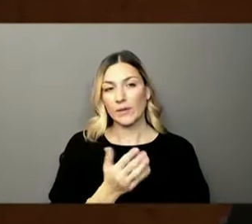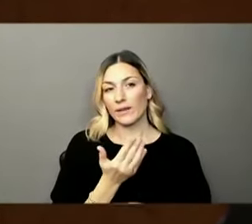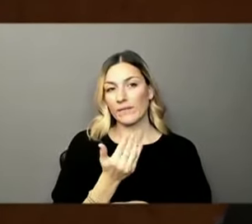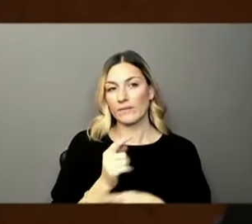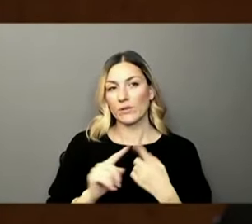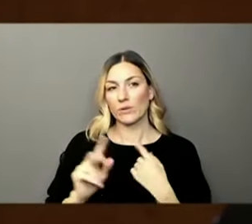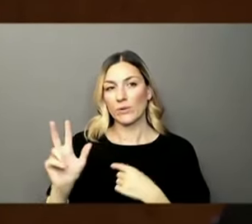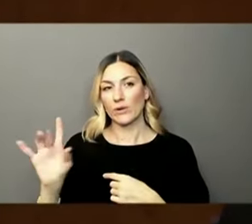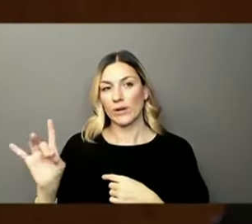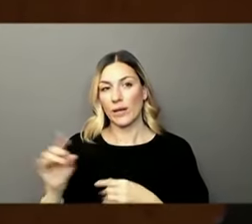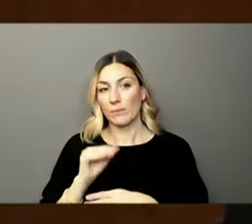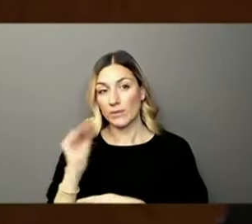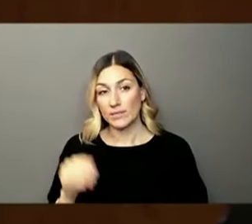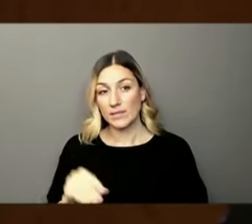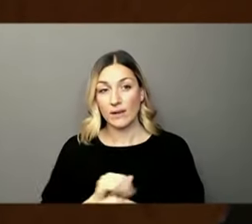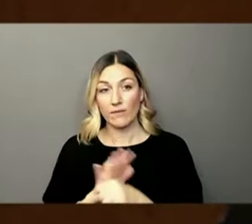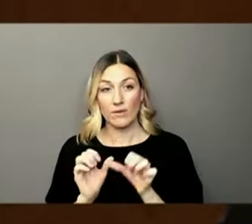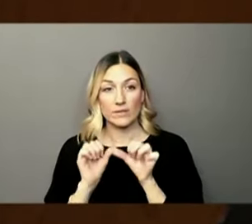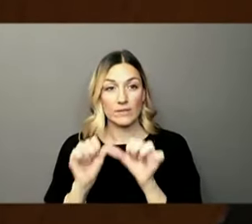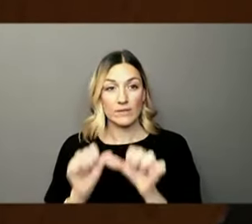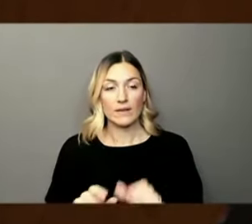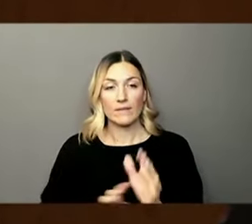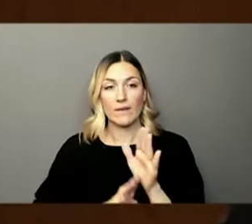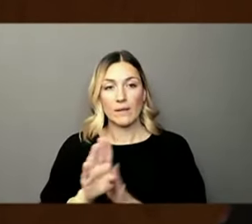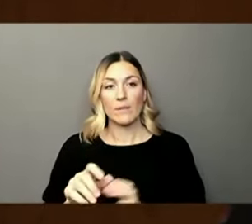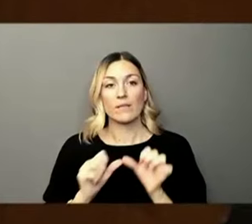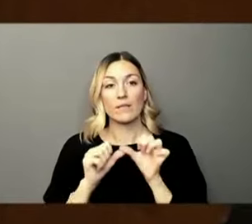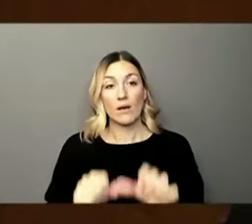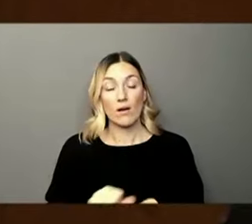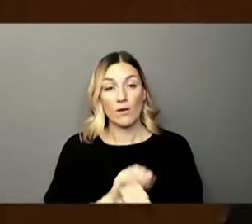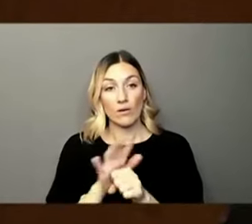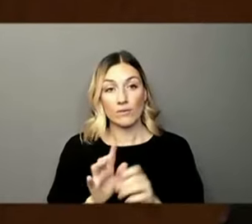38% of COVID survivors develop long COVID. To provide a stark